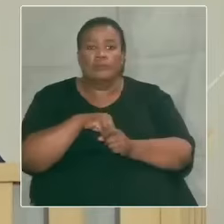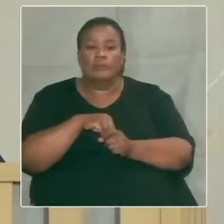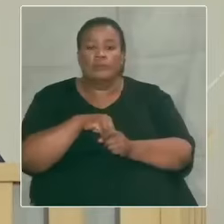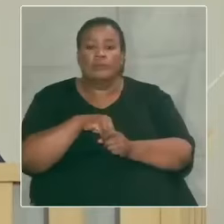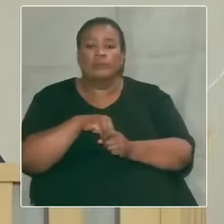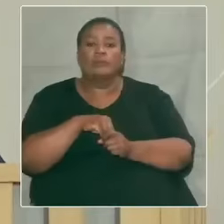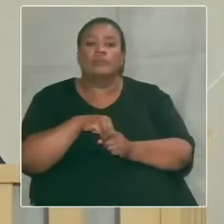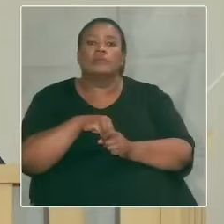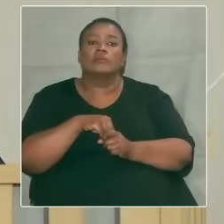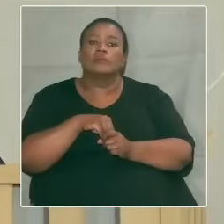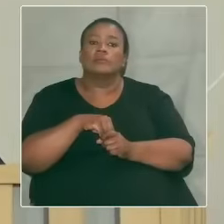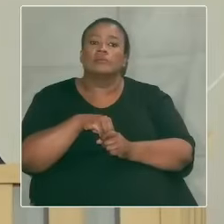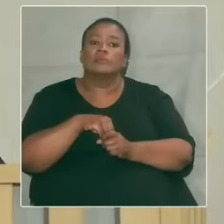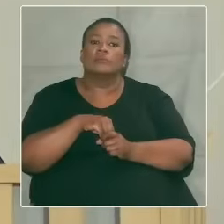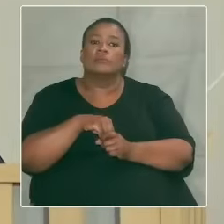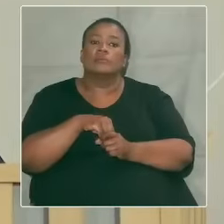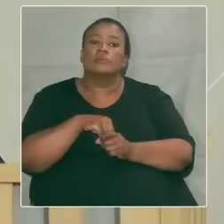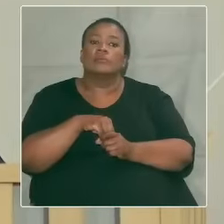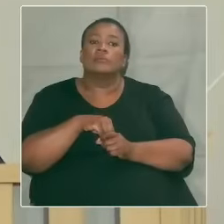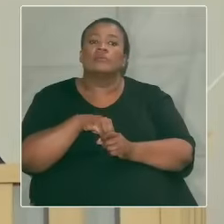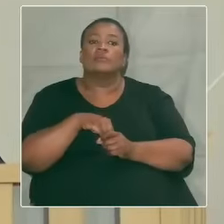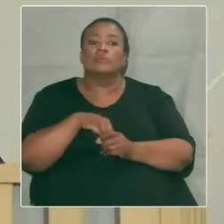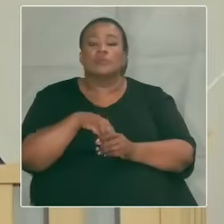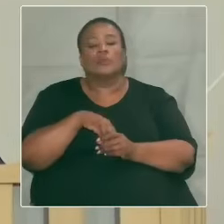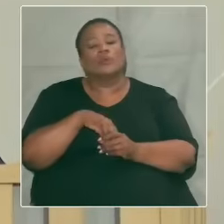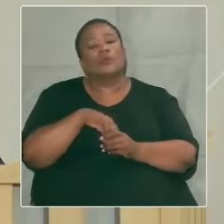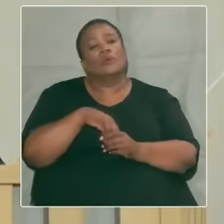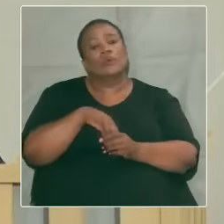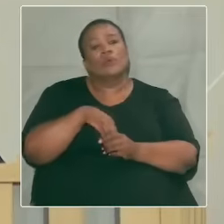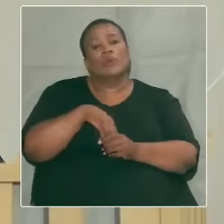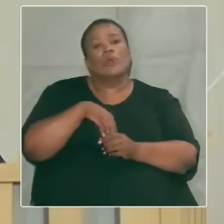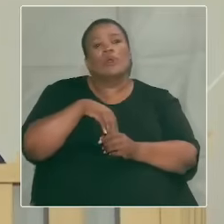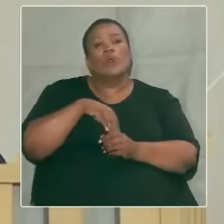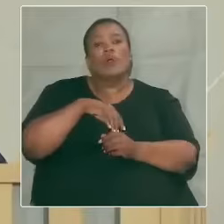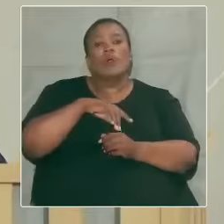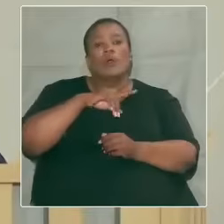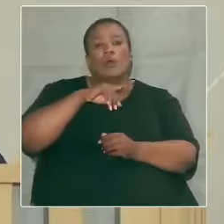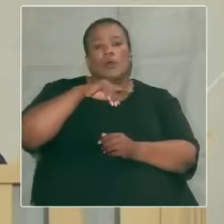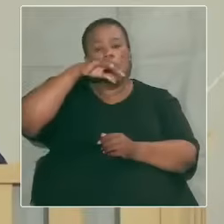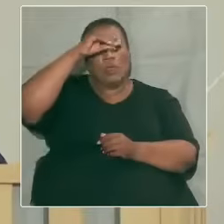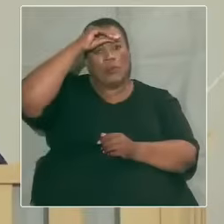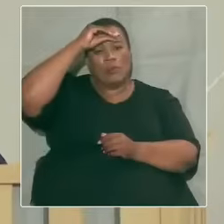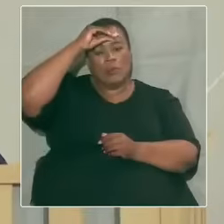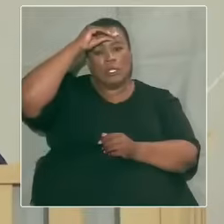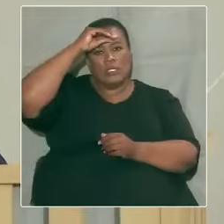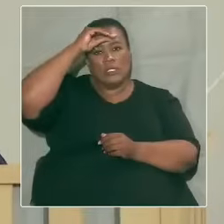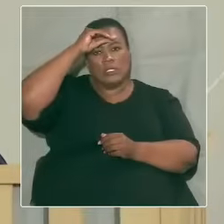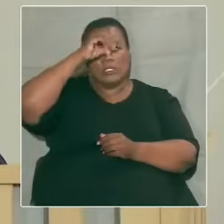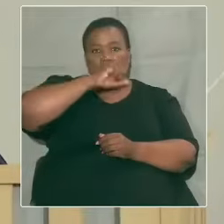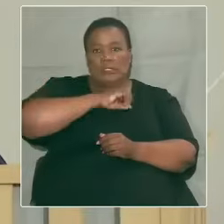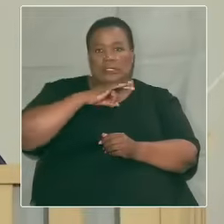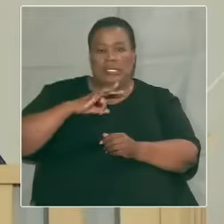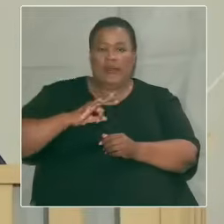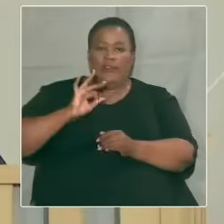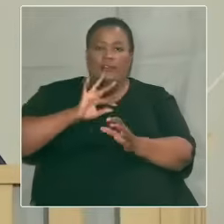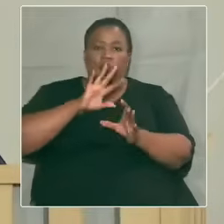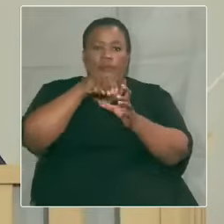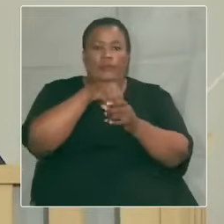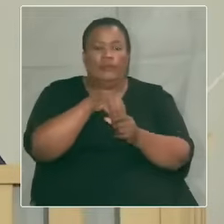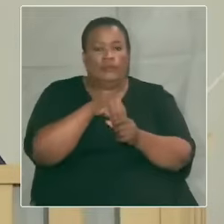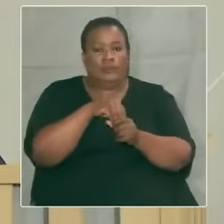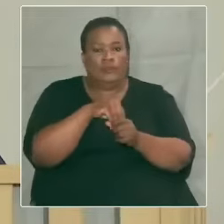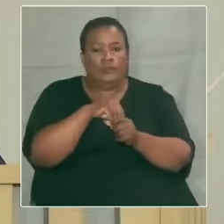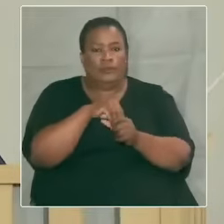and given the apparent association of SAPS officials of various ranks with individuals